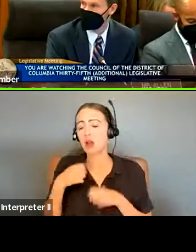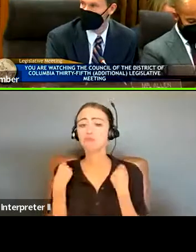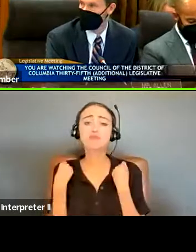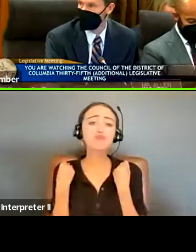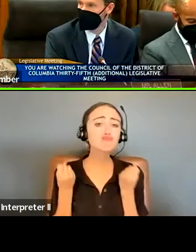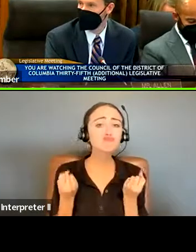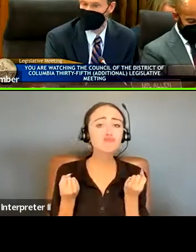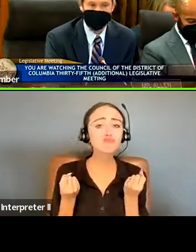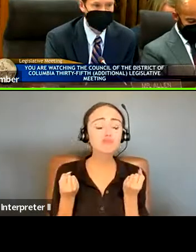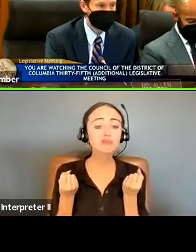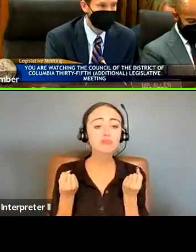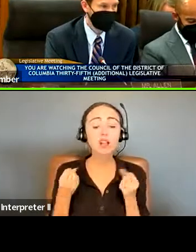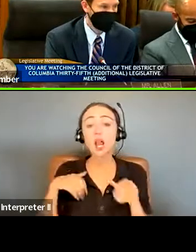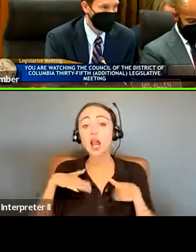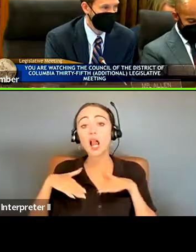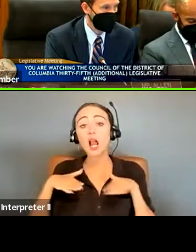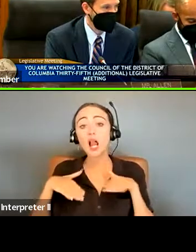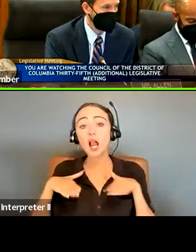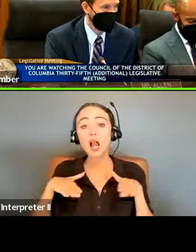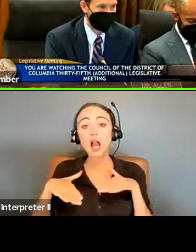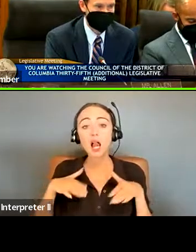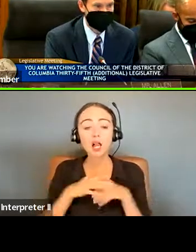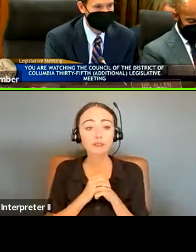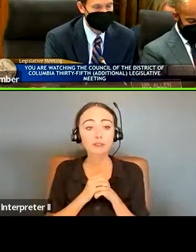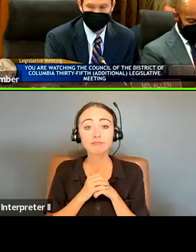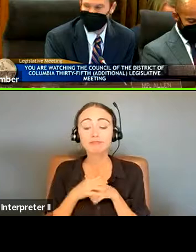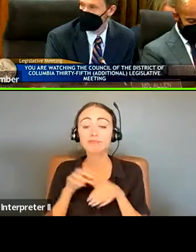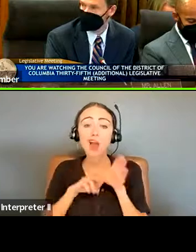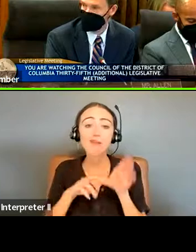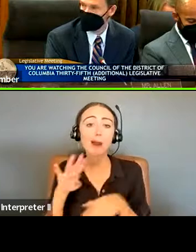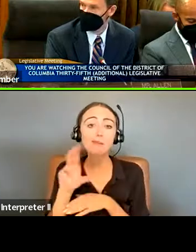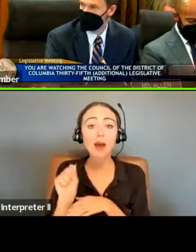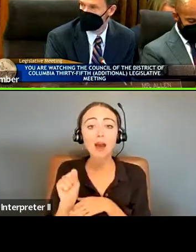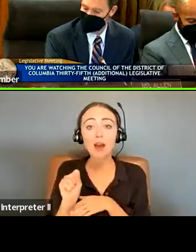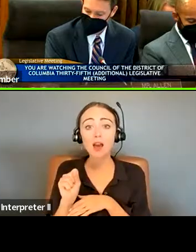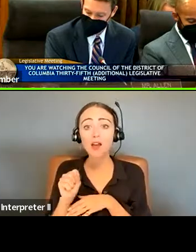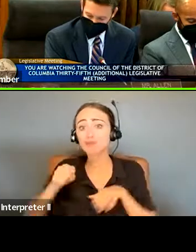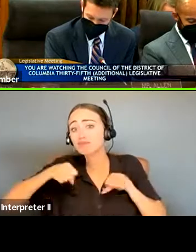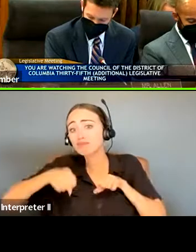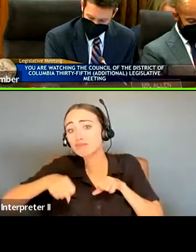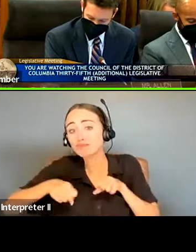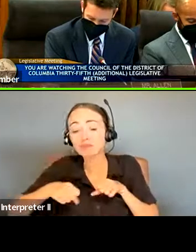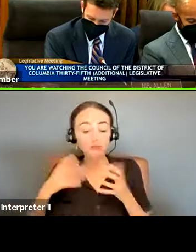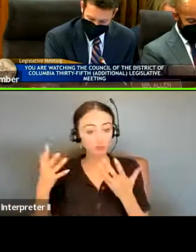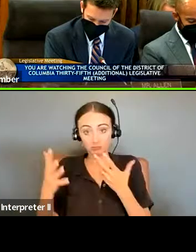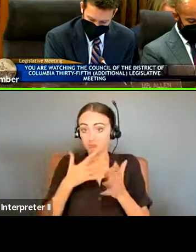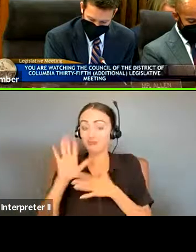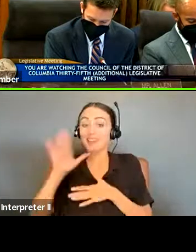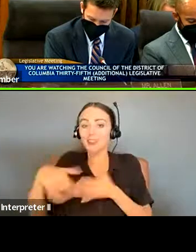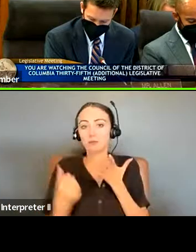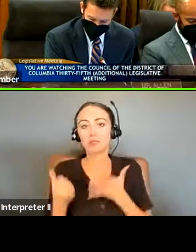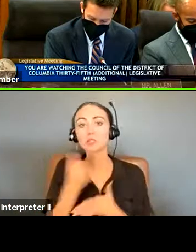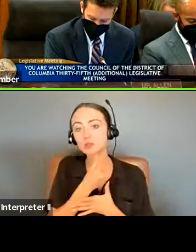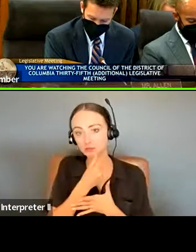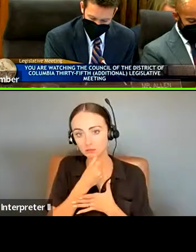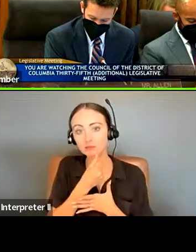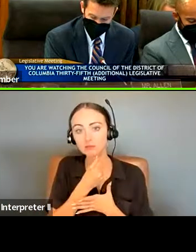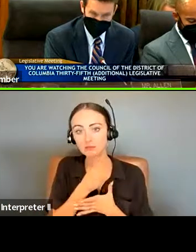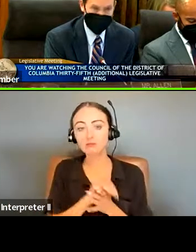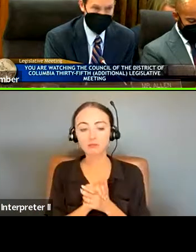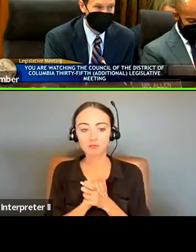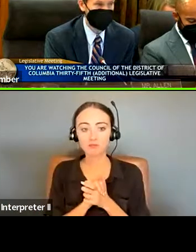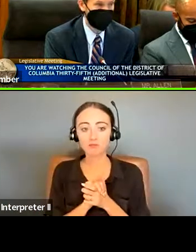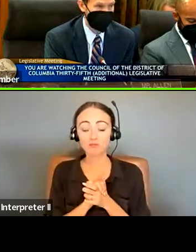a car, walking to school, riding the bus, riding a bike, prioritizing that.